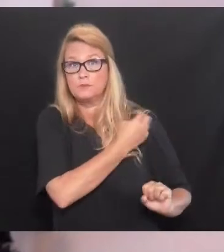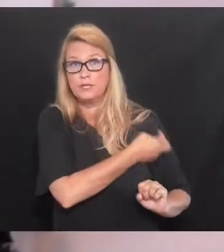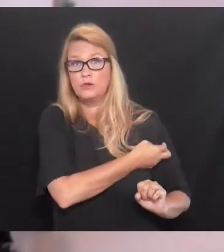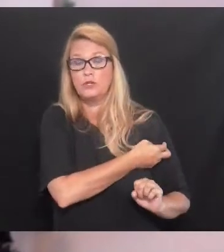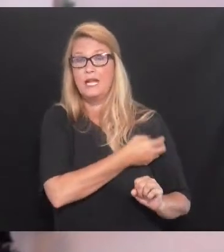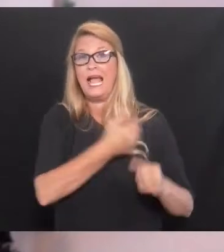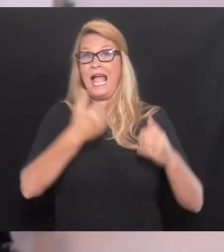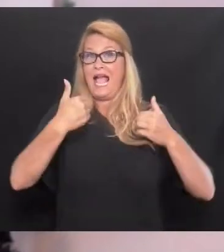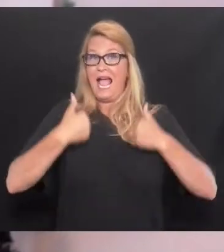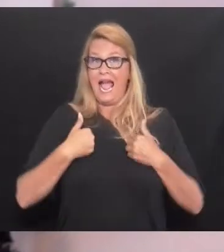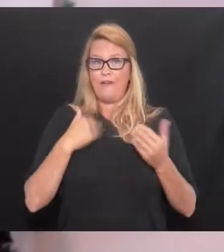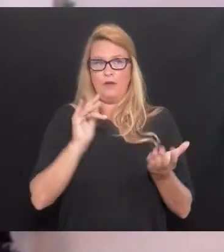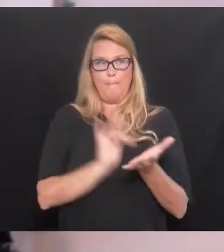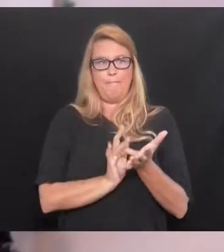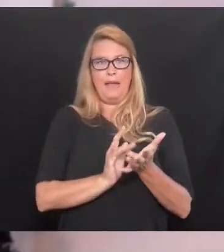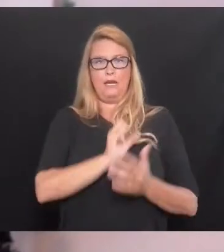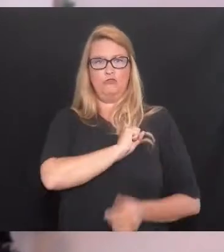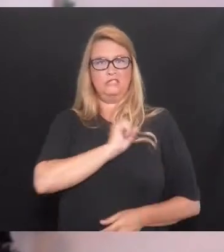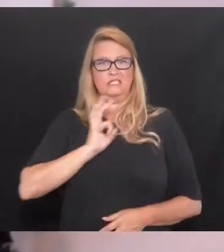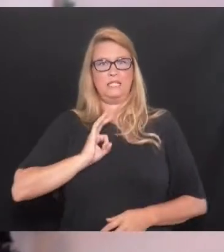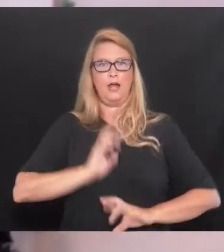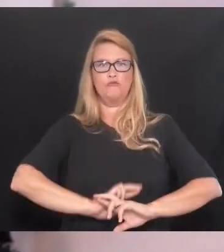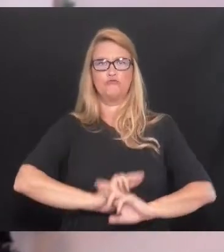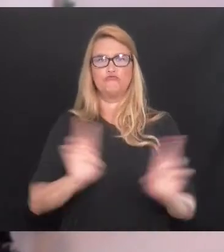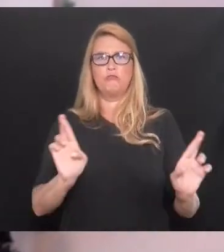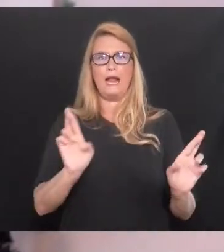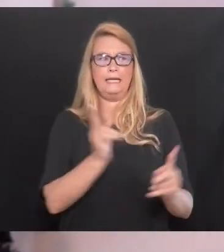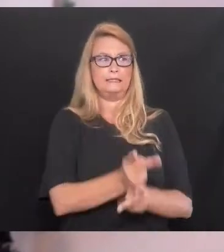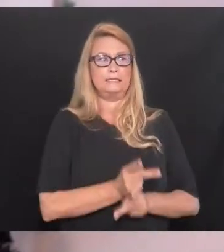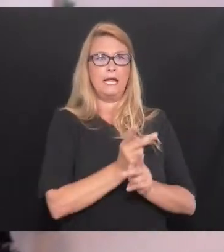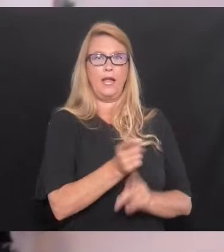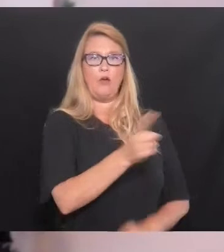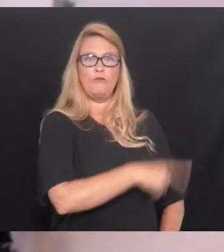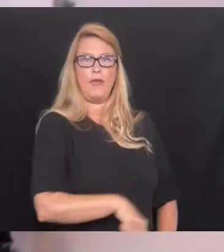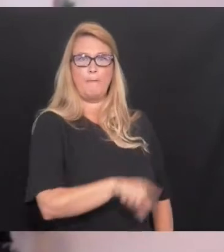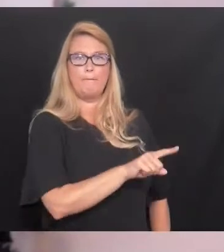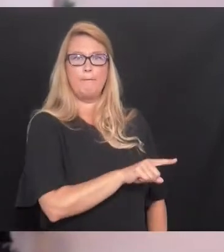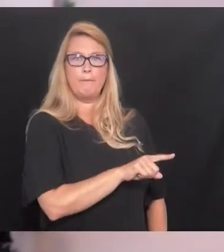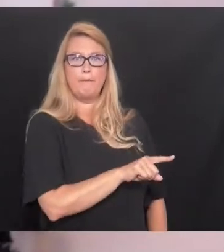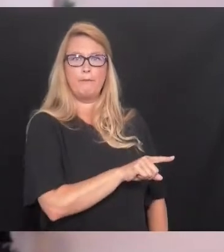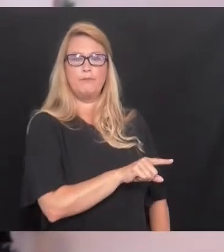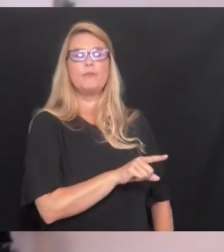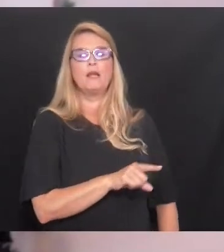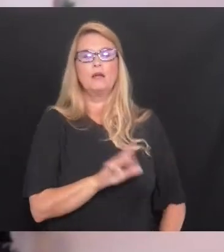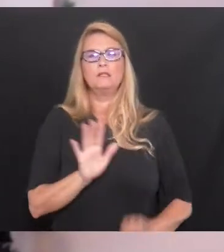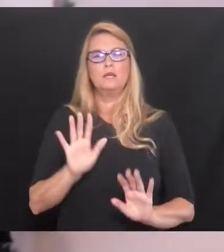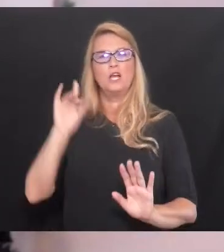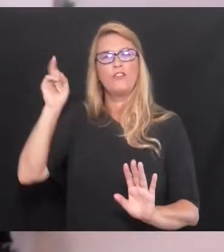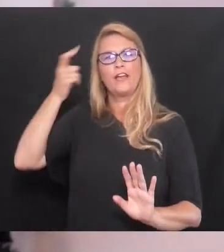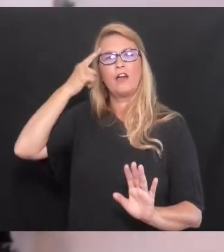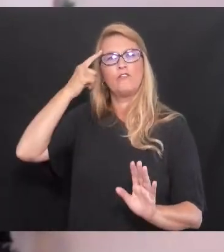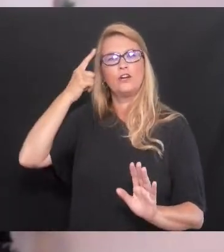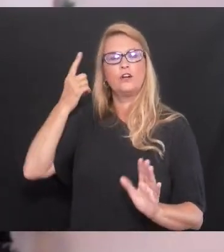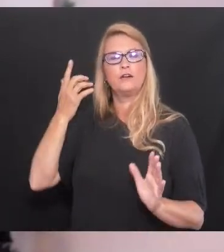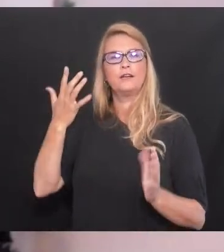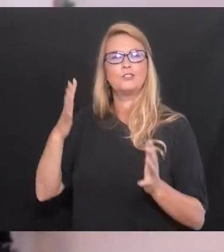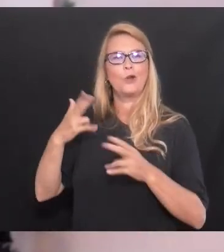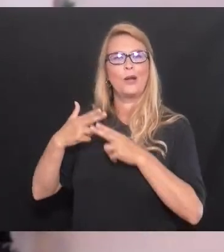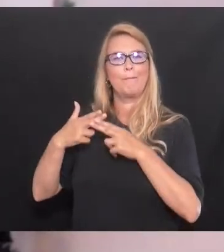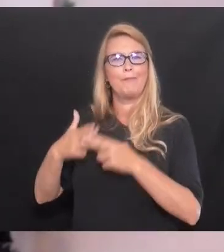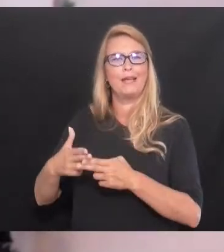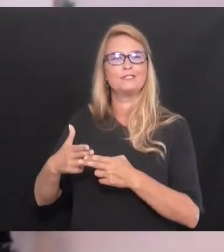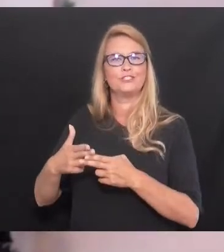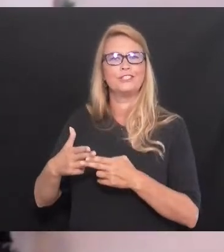medical staff available to be able to tend to those people. And as the governor has said many times, as General Hoyer